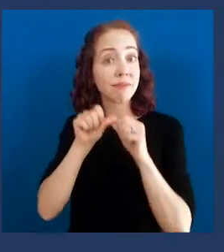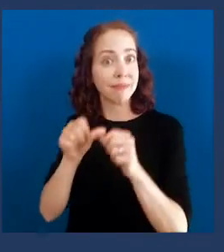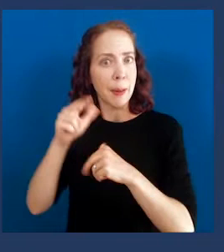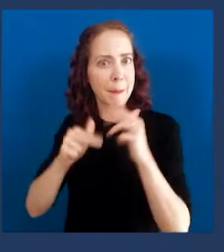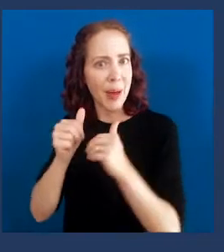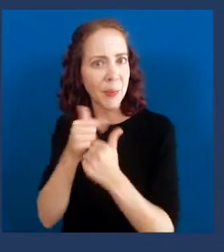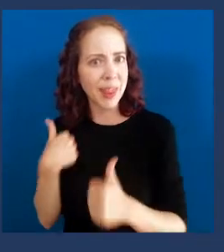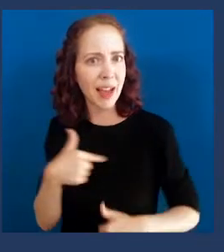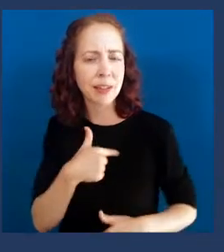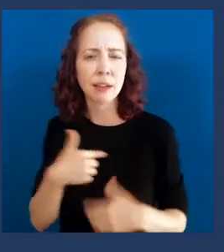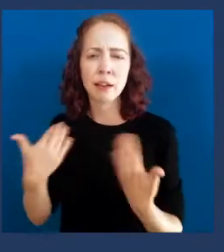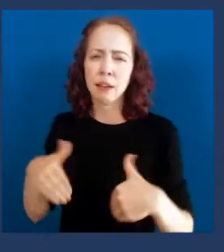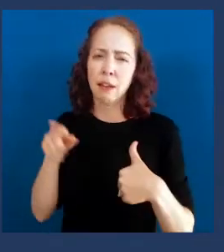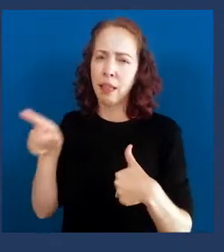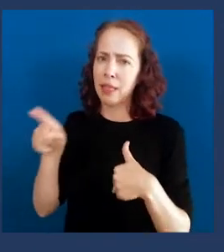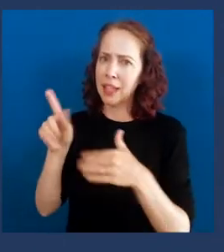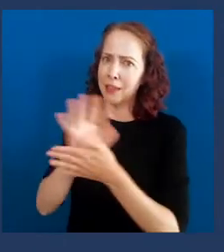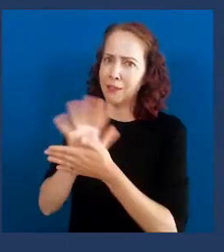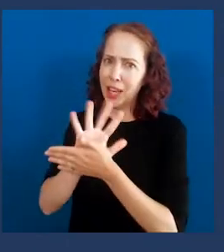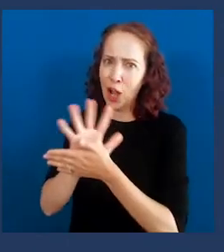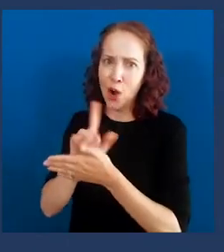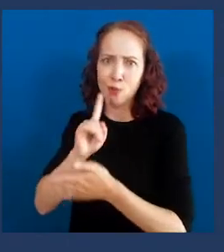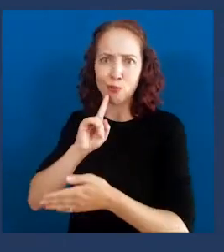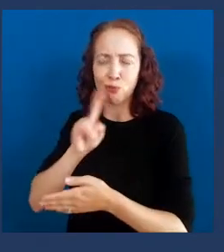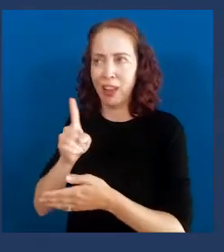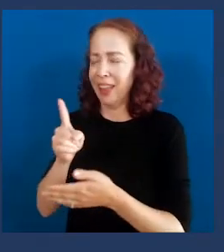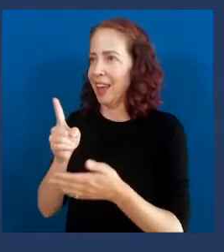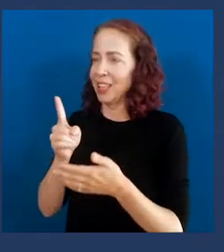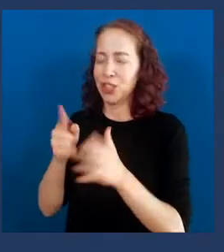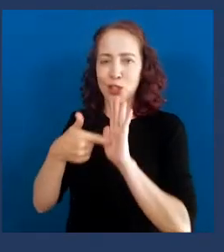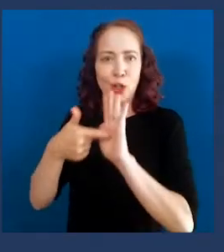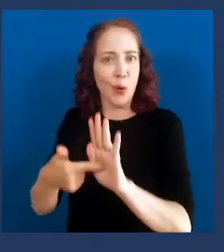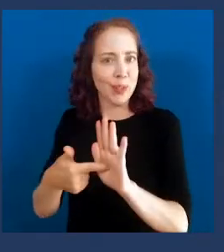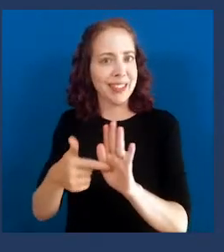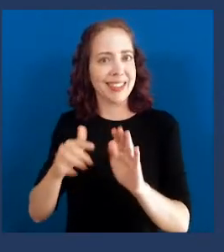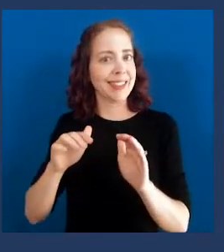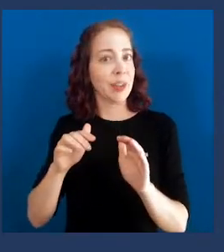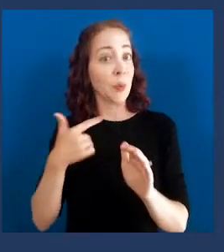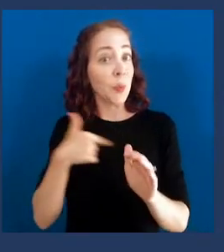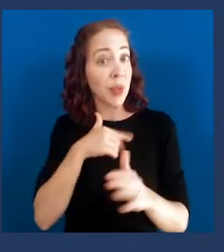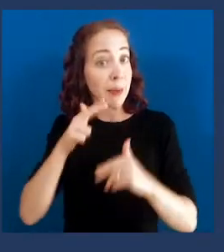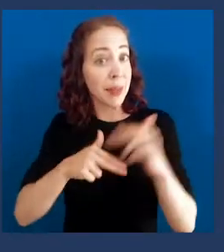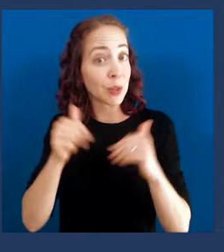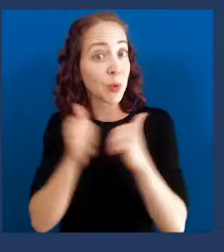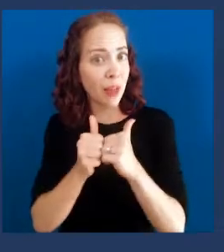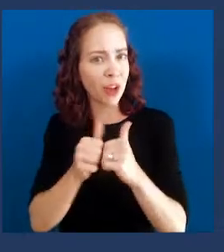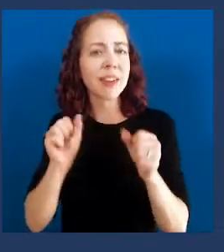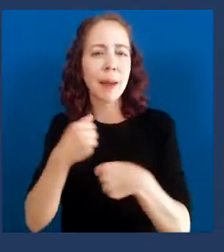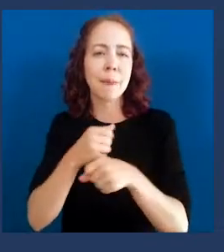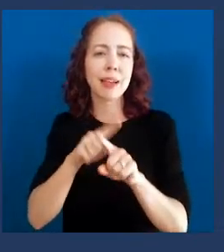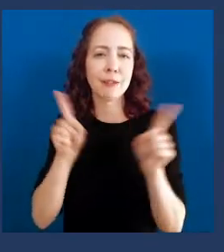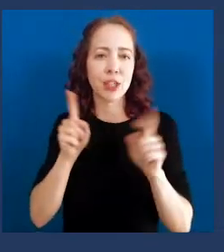build with us. This video kind of brings it all together. When we build together, what a difference we can make.